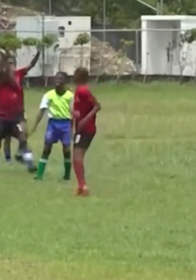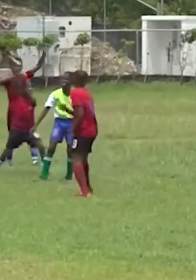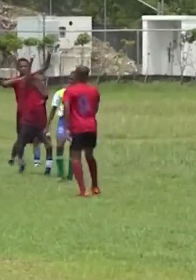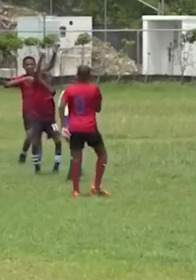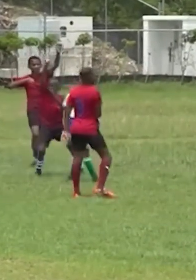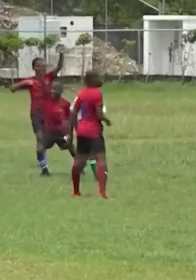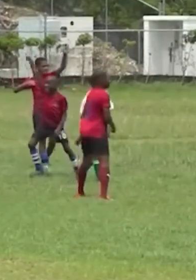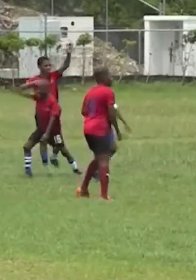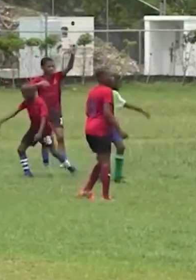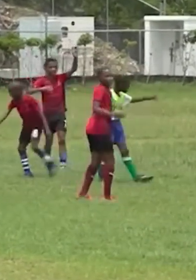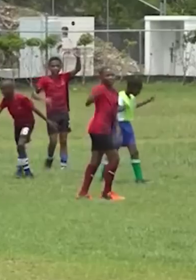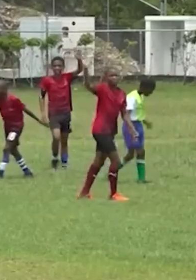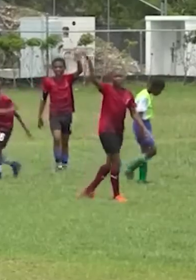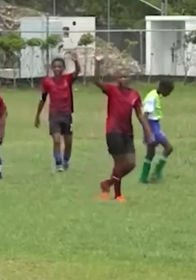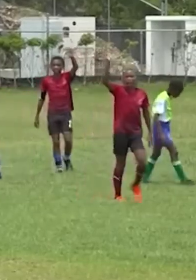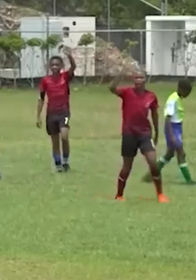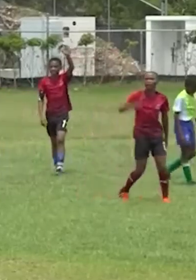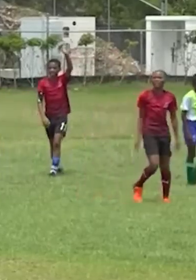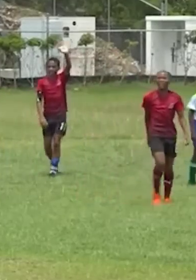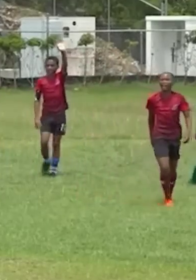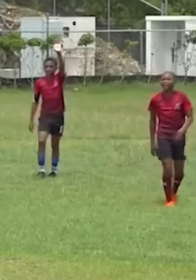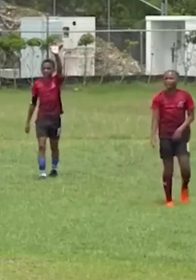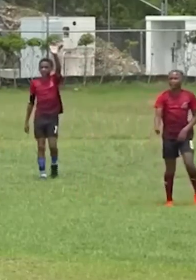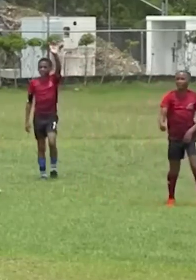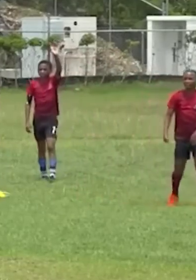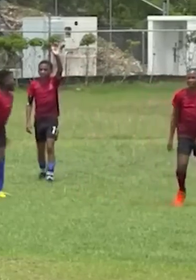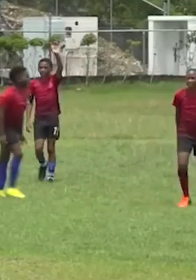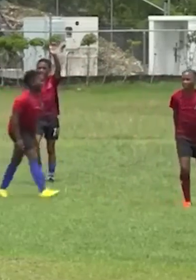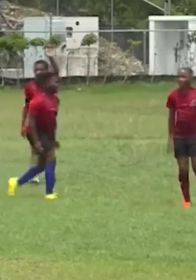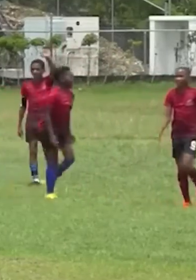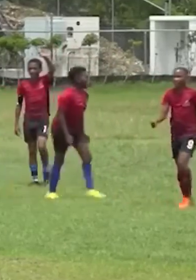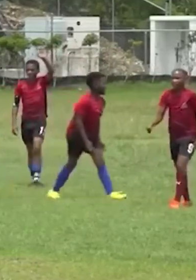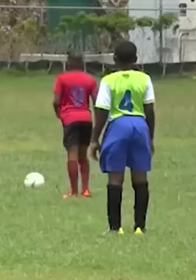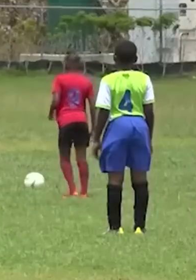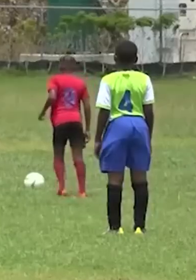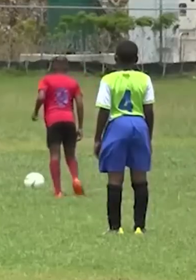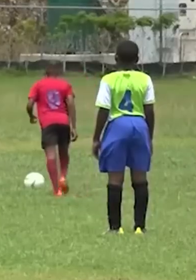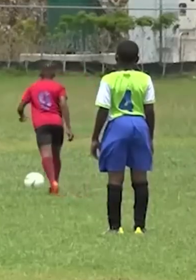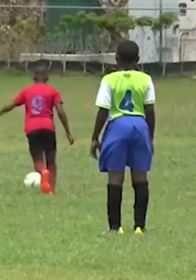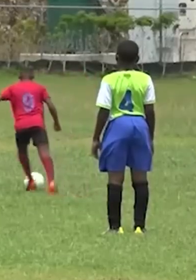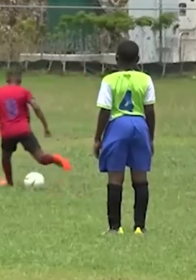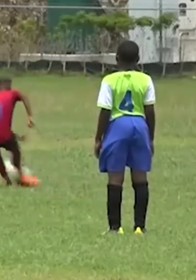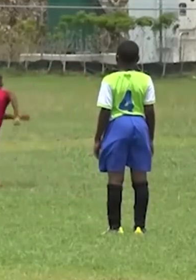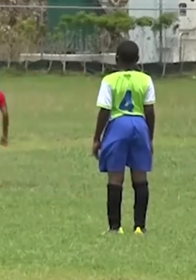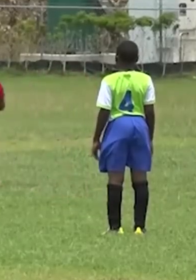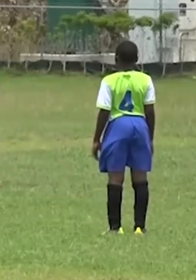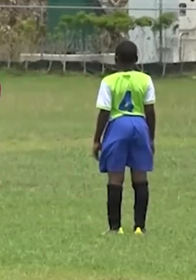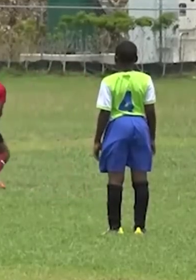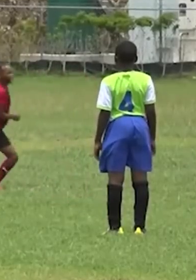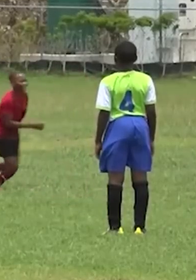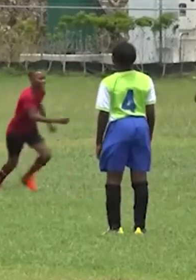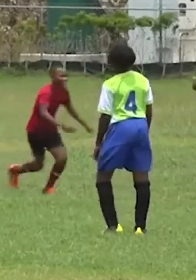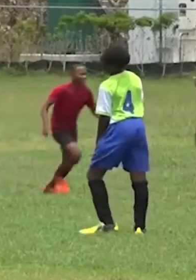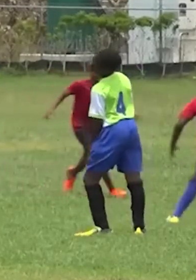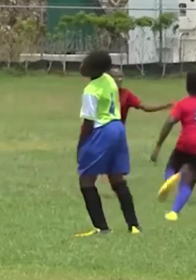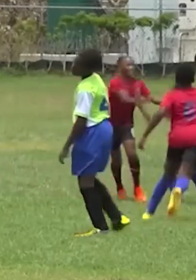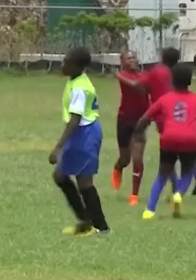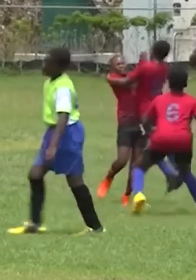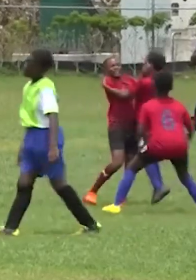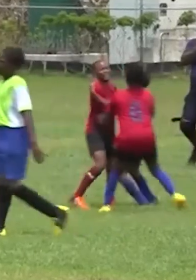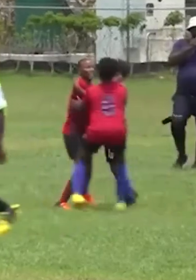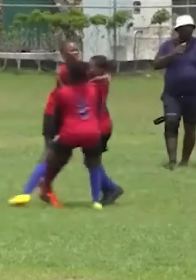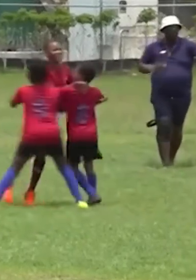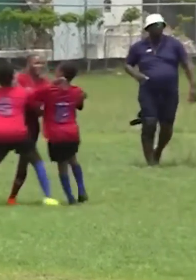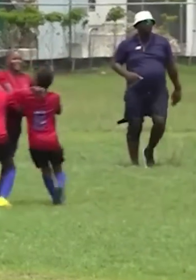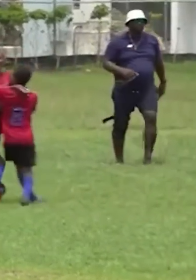for handball. The boys in red with a chance to double their lead. Darion Phillips then stepped up and slotted it